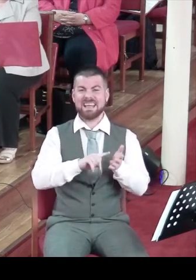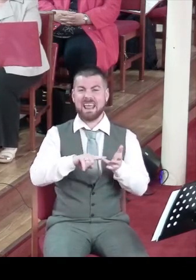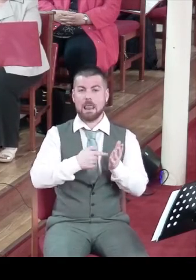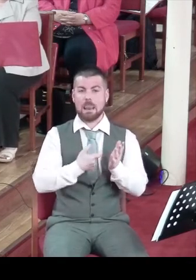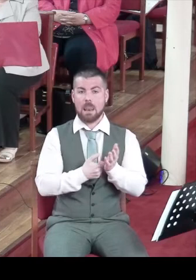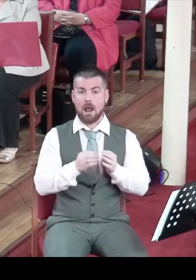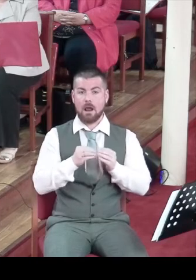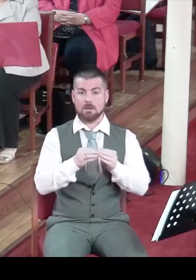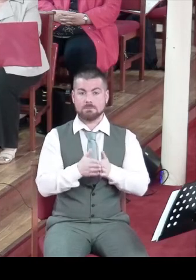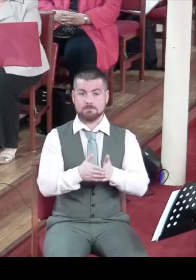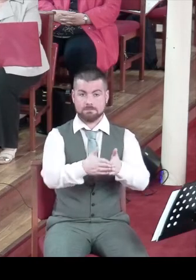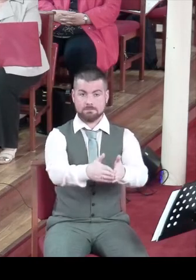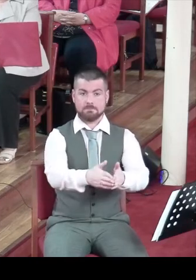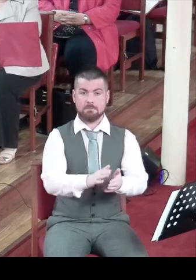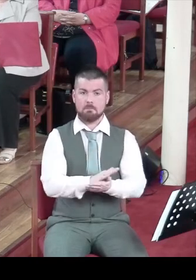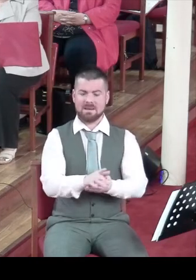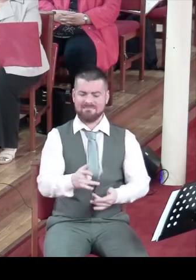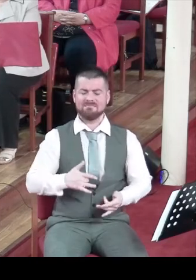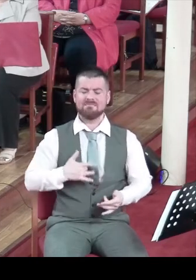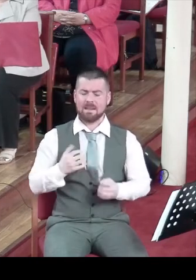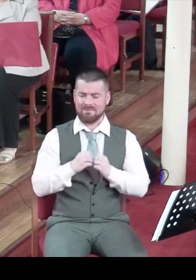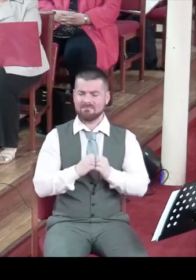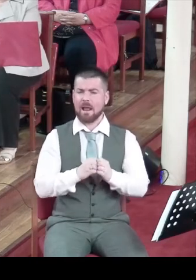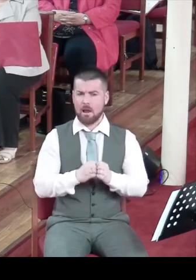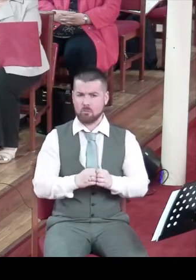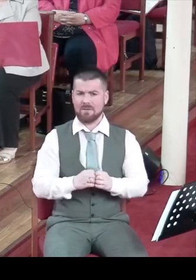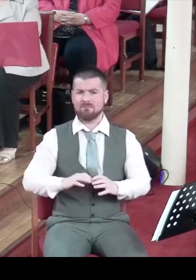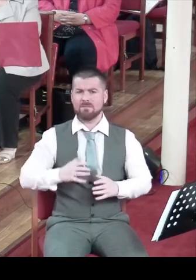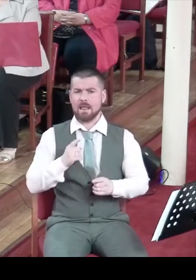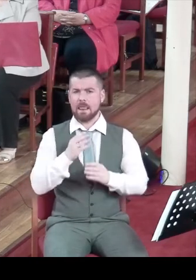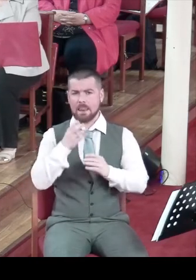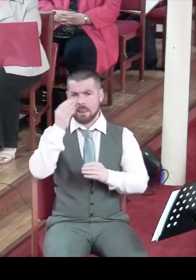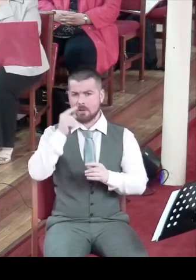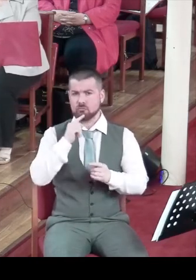and valued. Free to Live Trust,